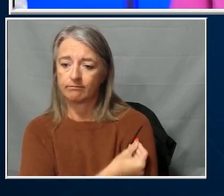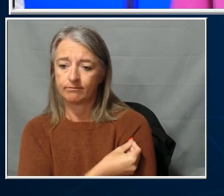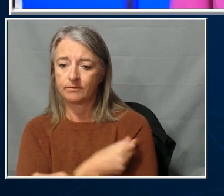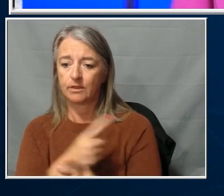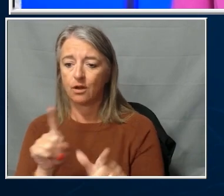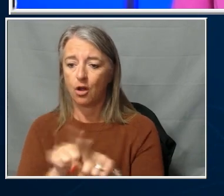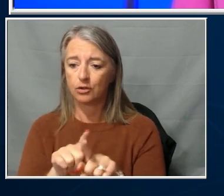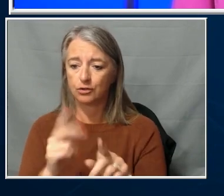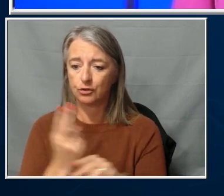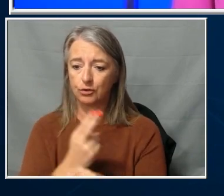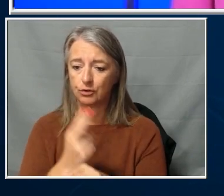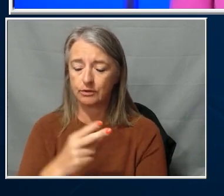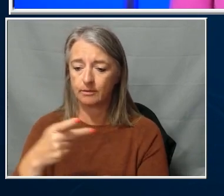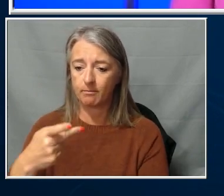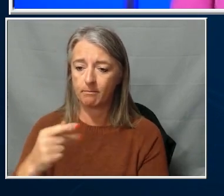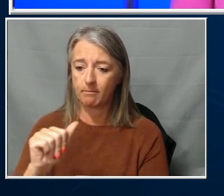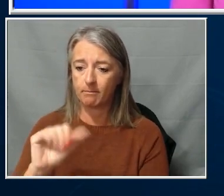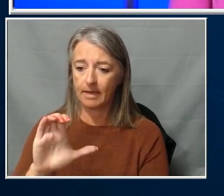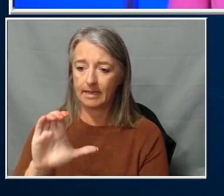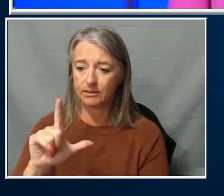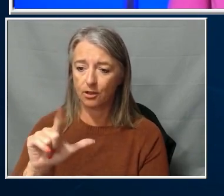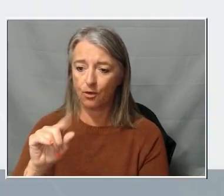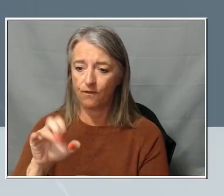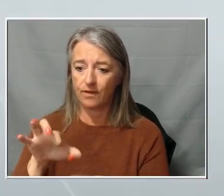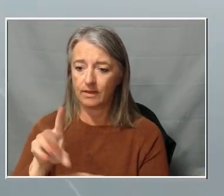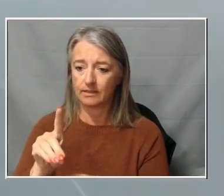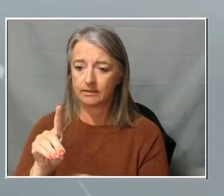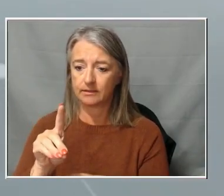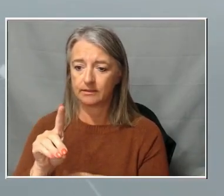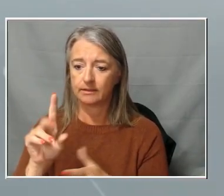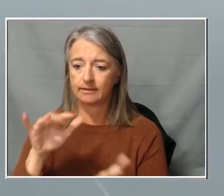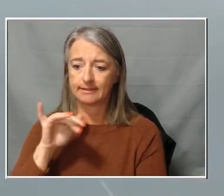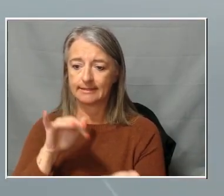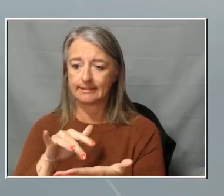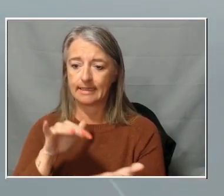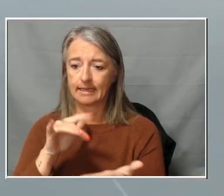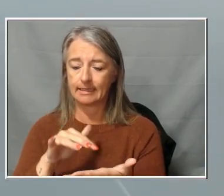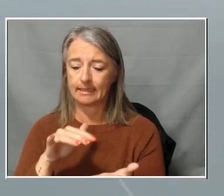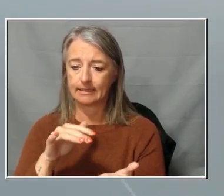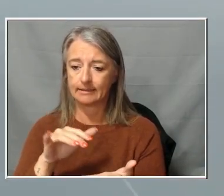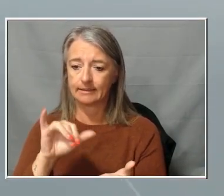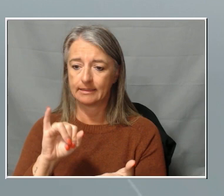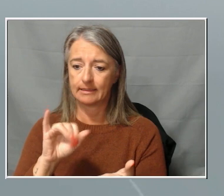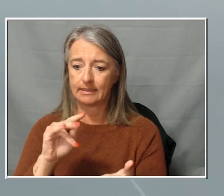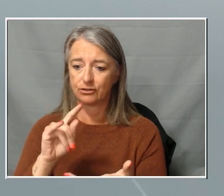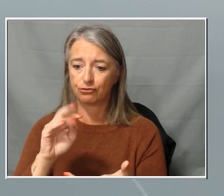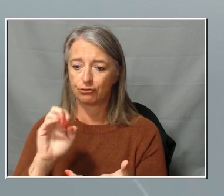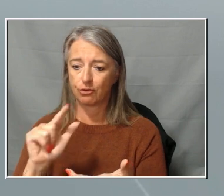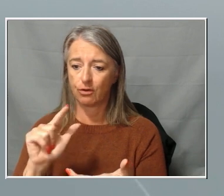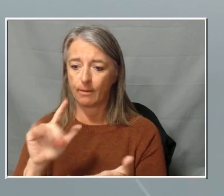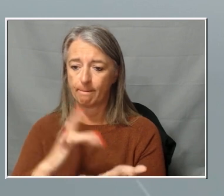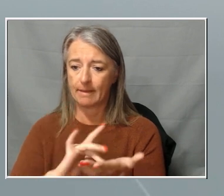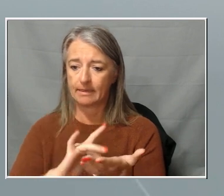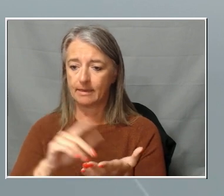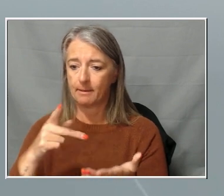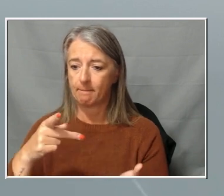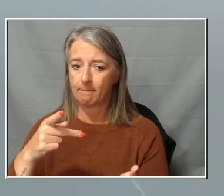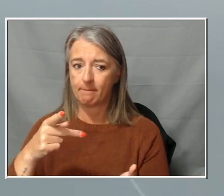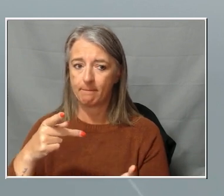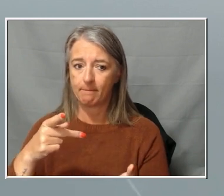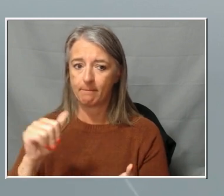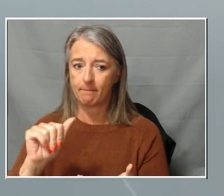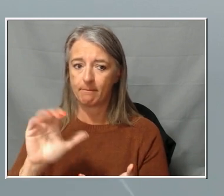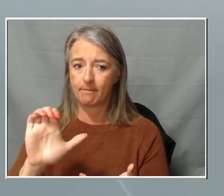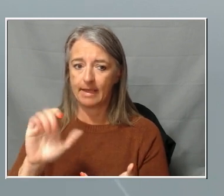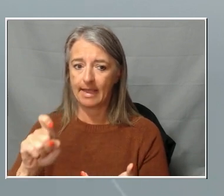Paxlovid while they had COVID. Yeah. Then a study published in JAMA, Internal Medicine, showed that Paxlovid cut long COVID risk